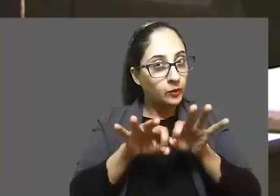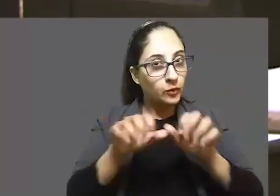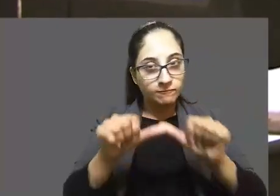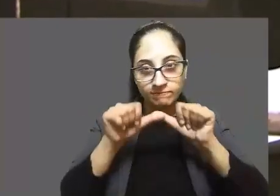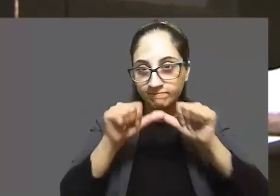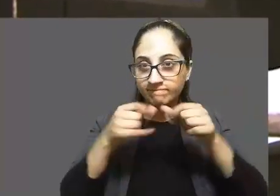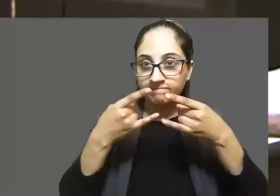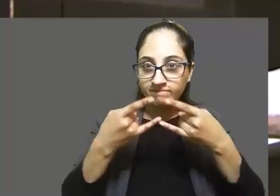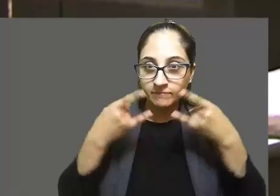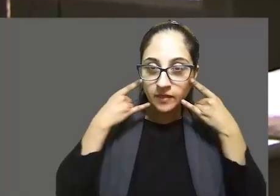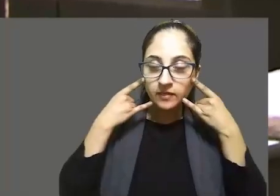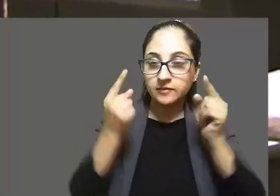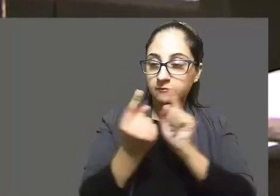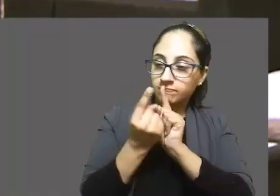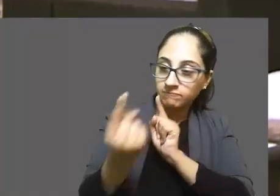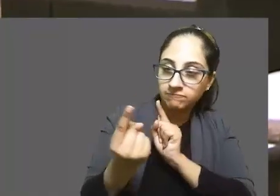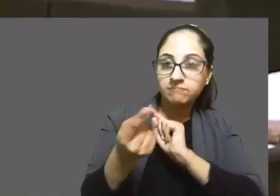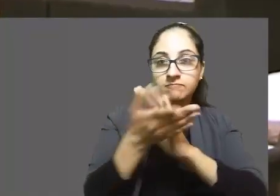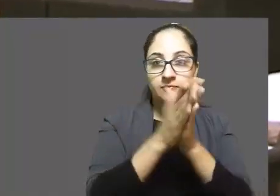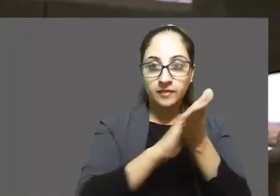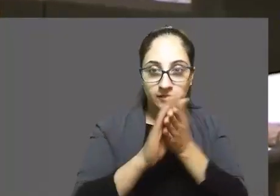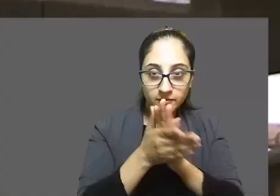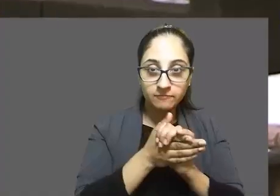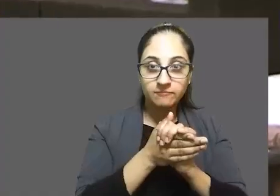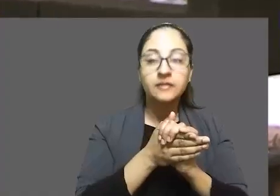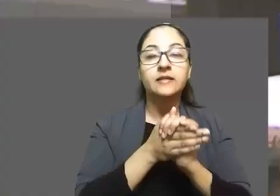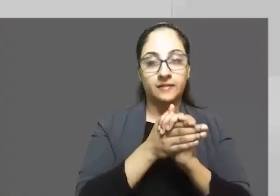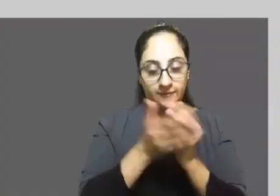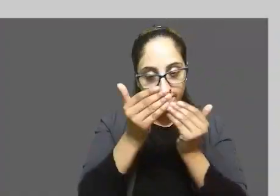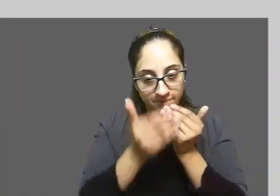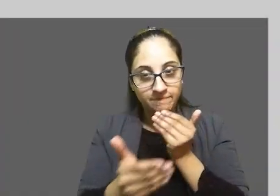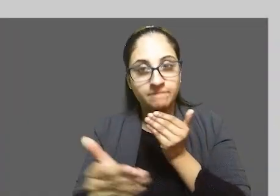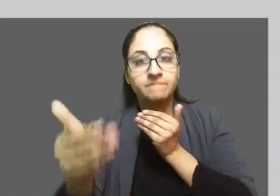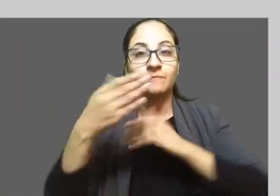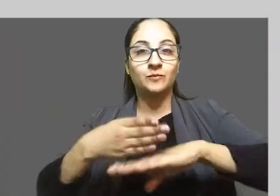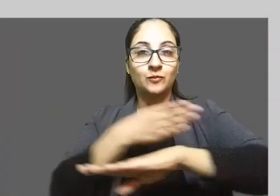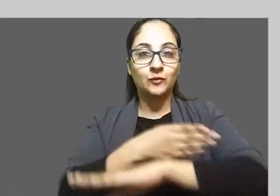keep distancing whenever possible, and we'll all get through this together.